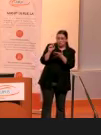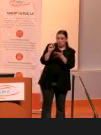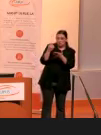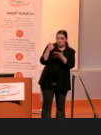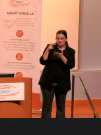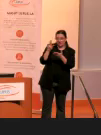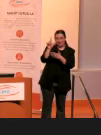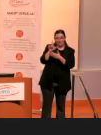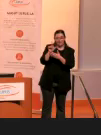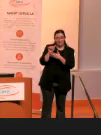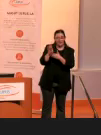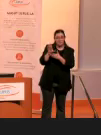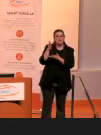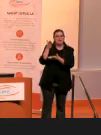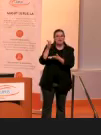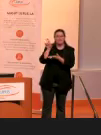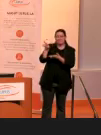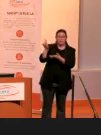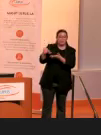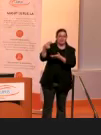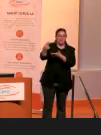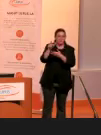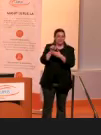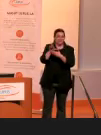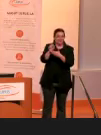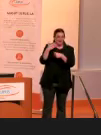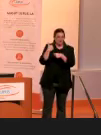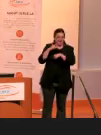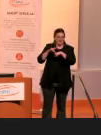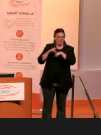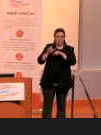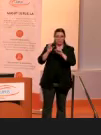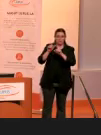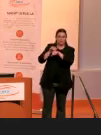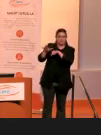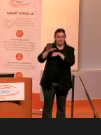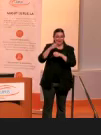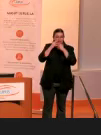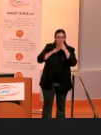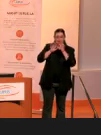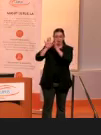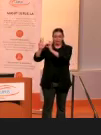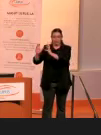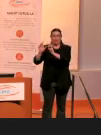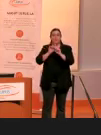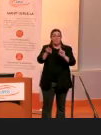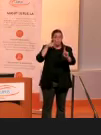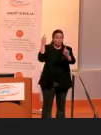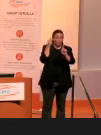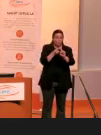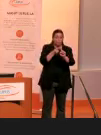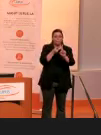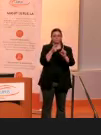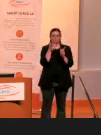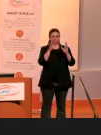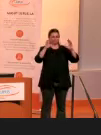your doctors may send their blood to. But the goal is to identify which lupus